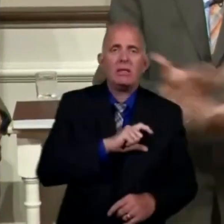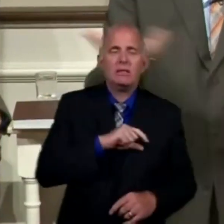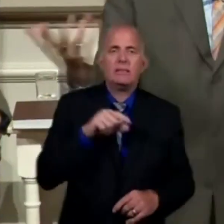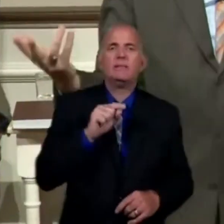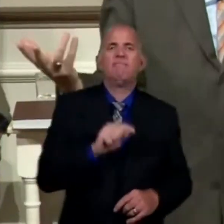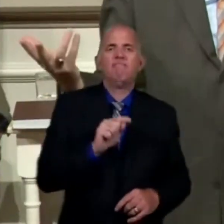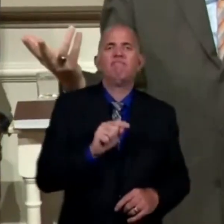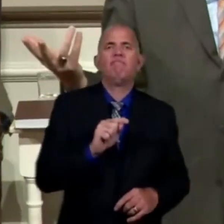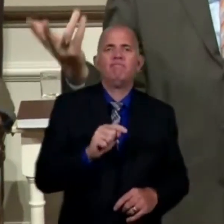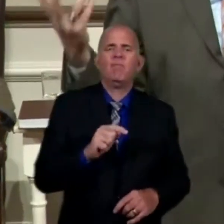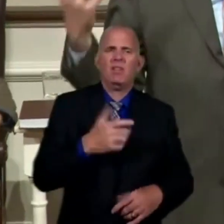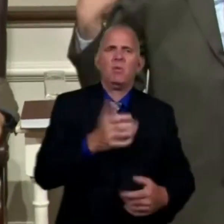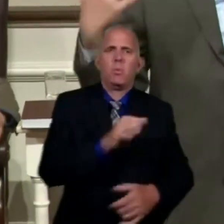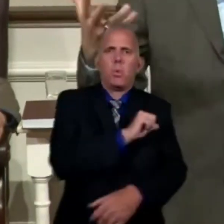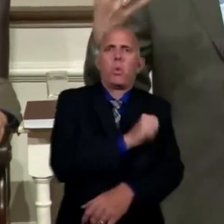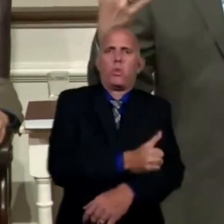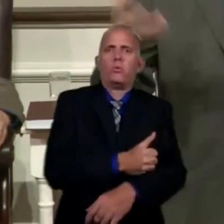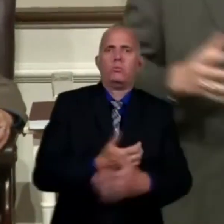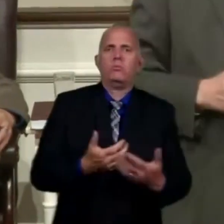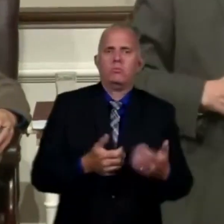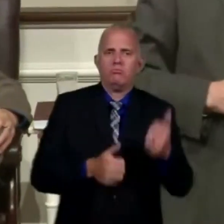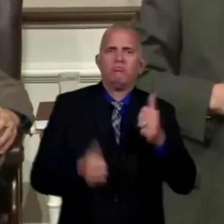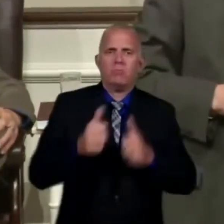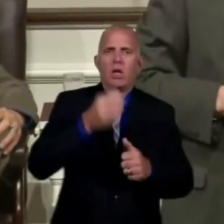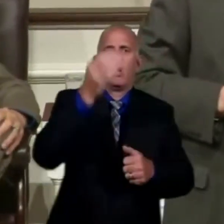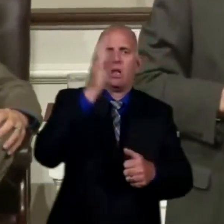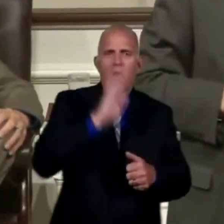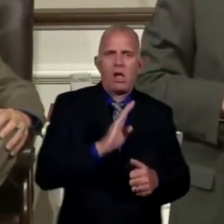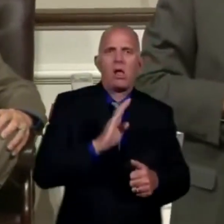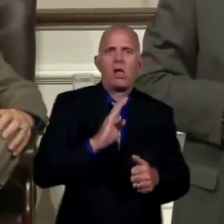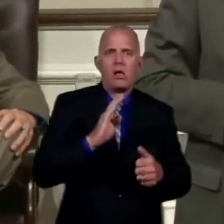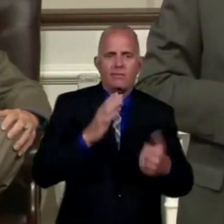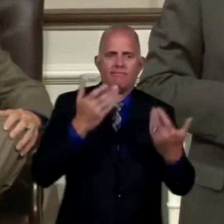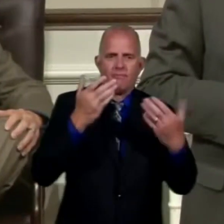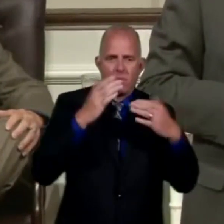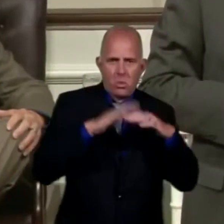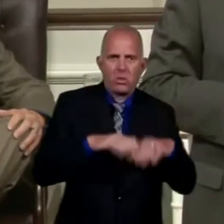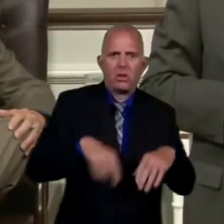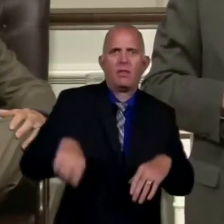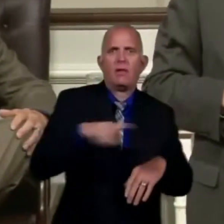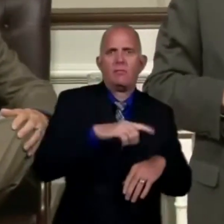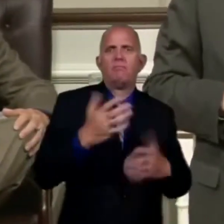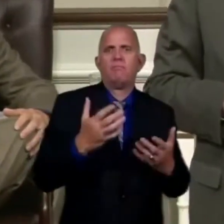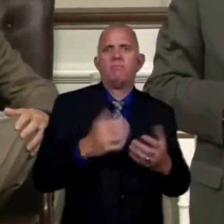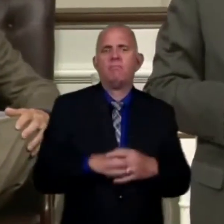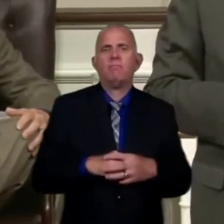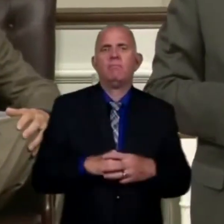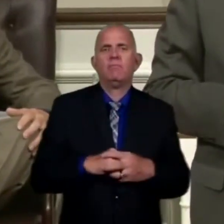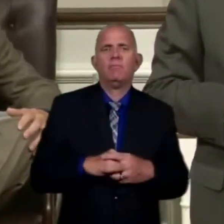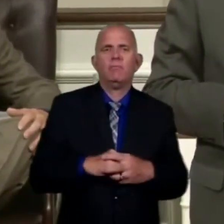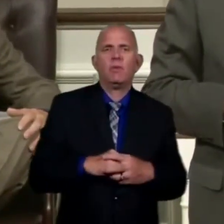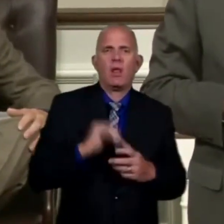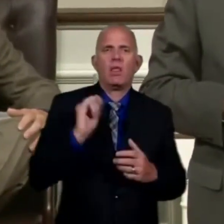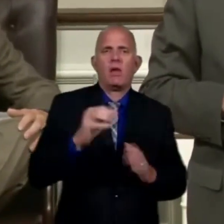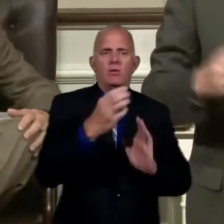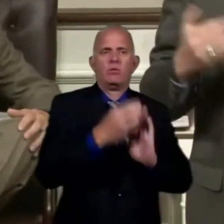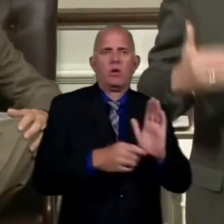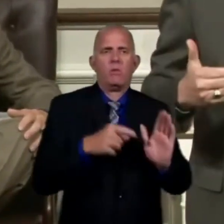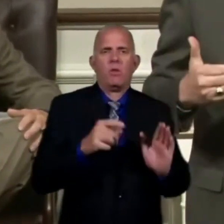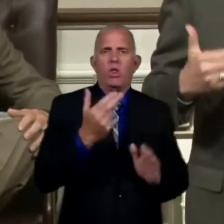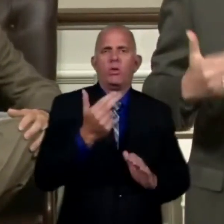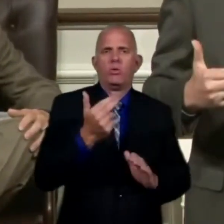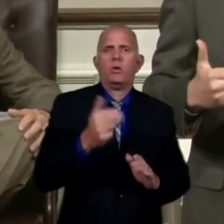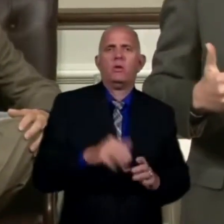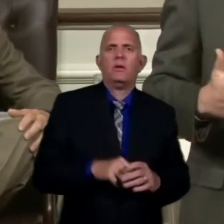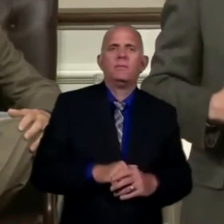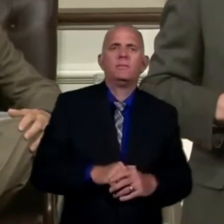and the authorities that exercise that, God ordained that. And you can read about it in Romans chapter 13. He tells them,